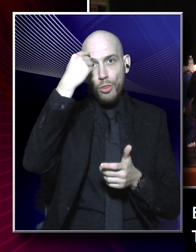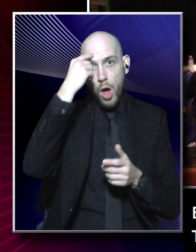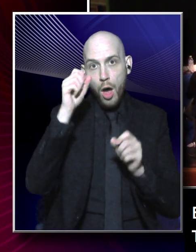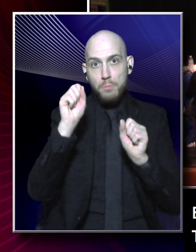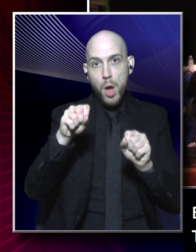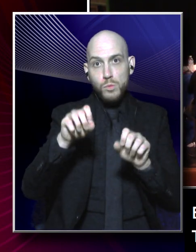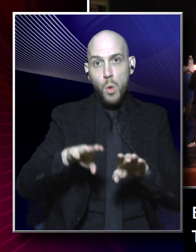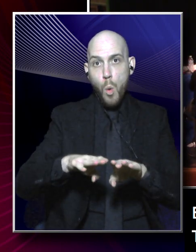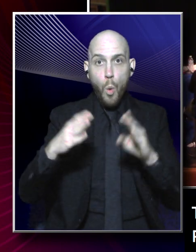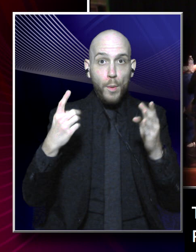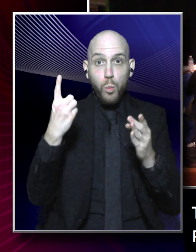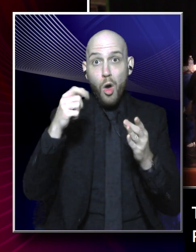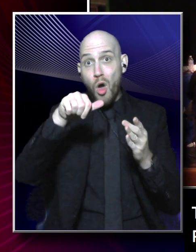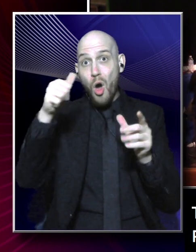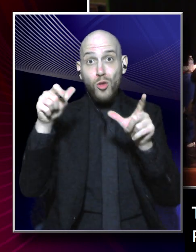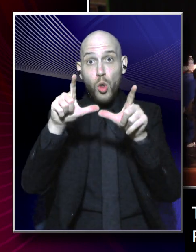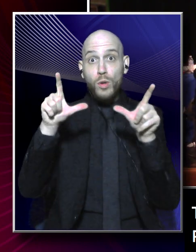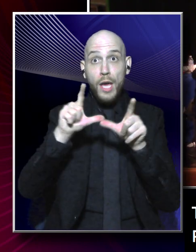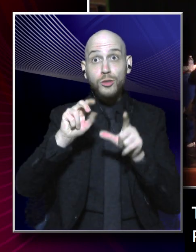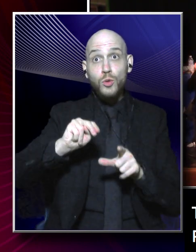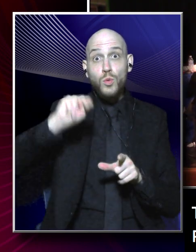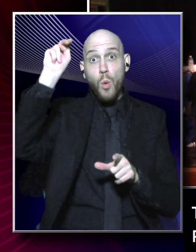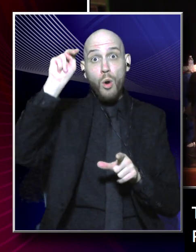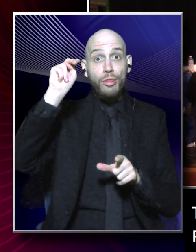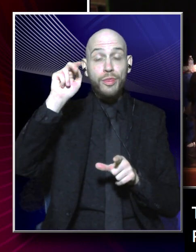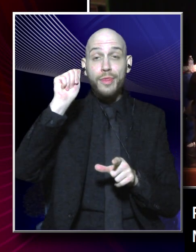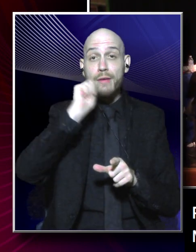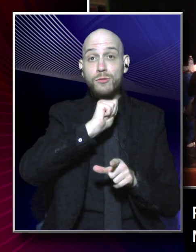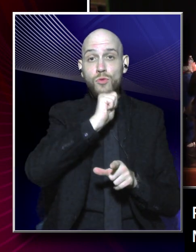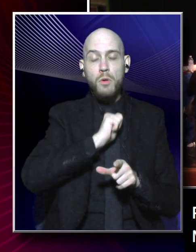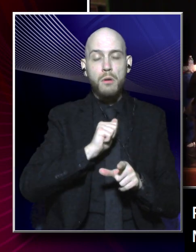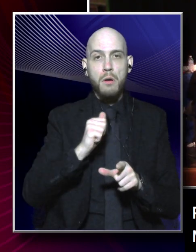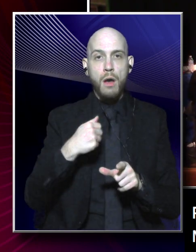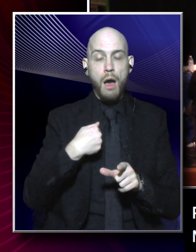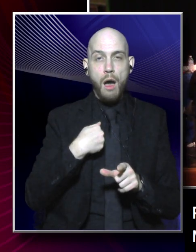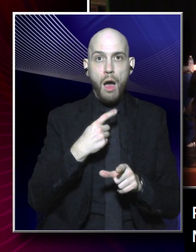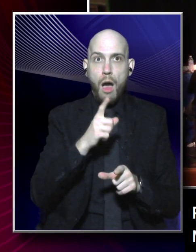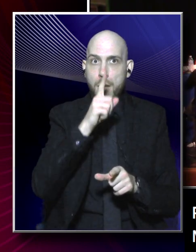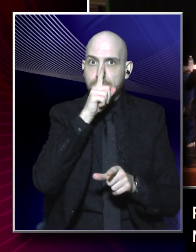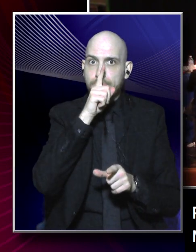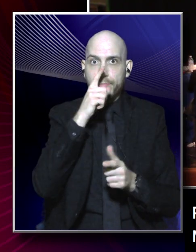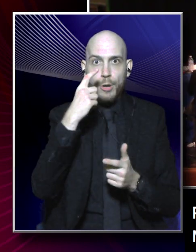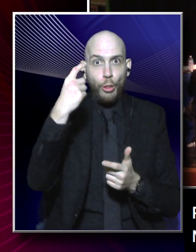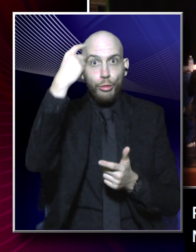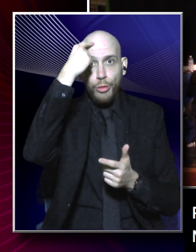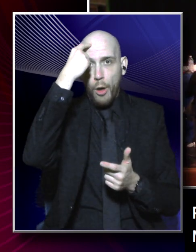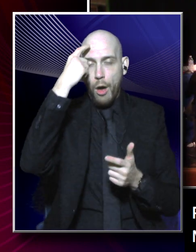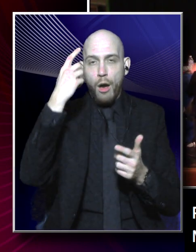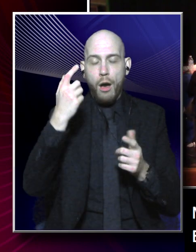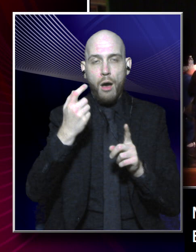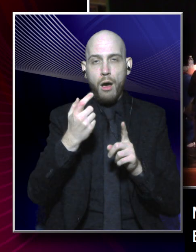something. In my mind's eye, I never actually thought that it would be an elimination of providing